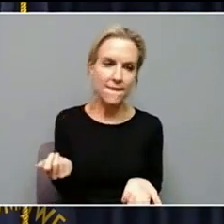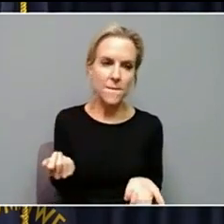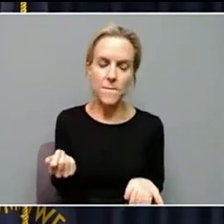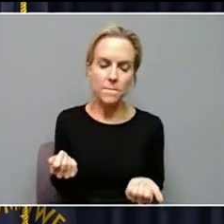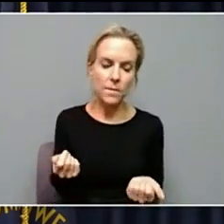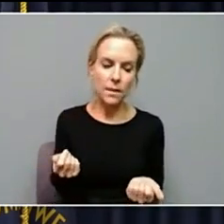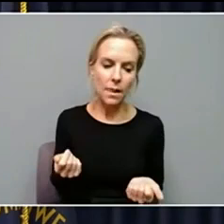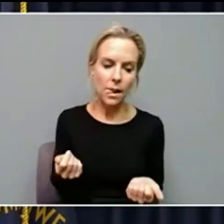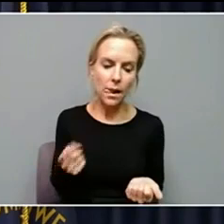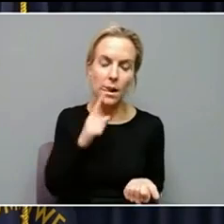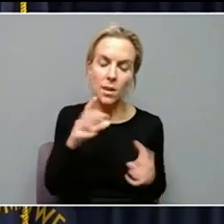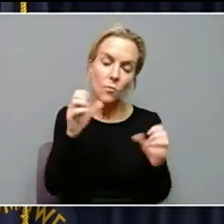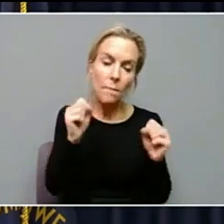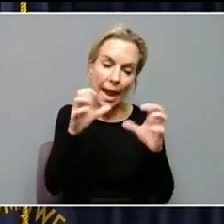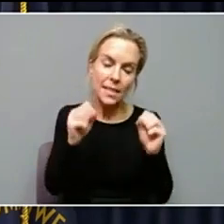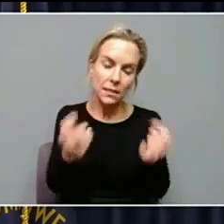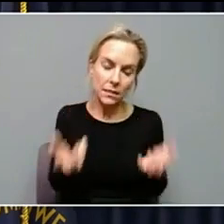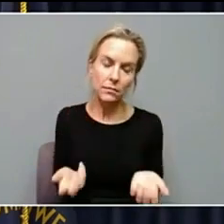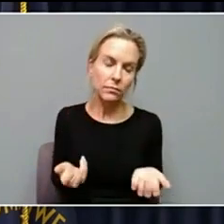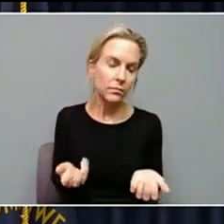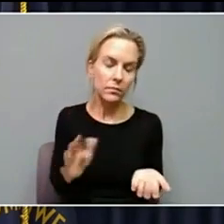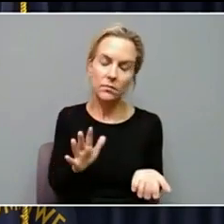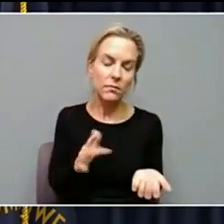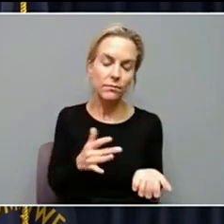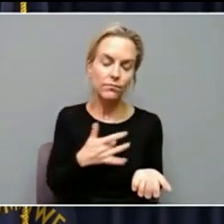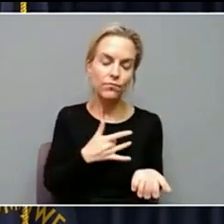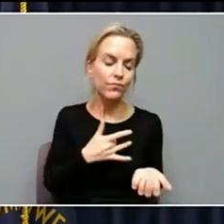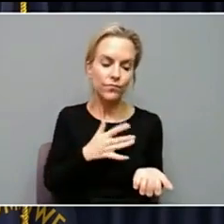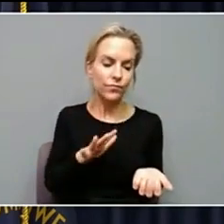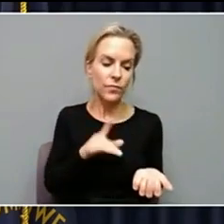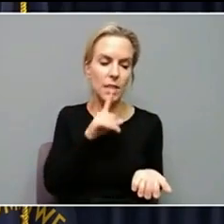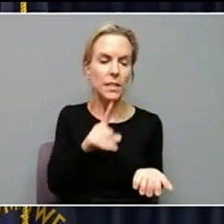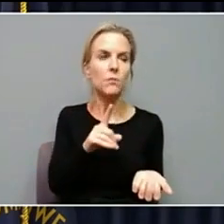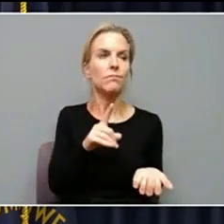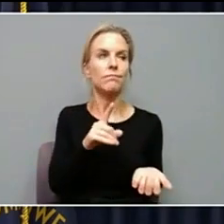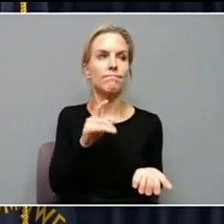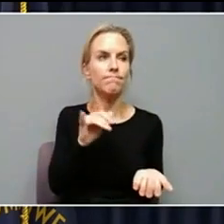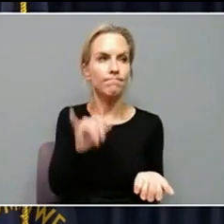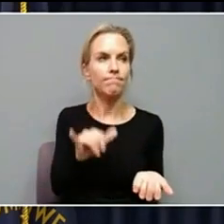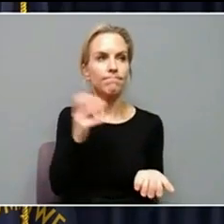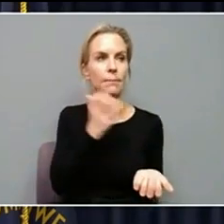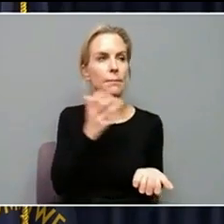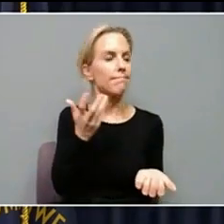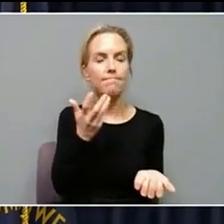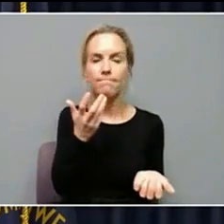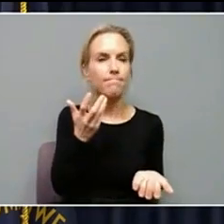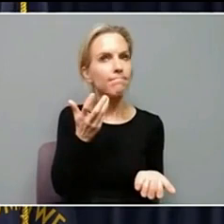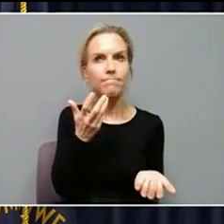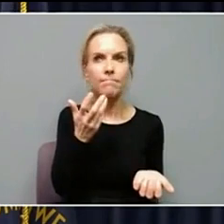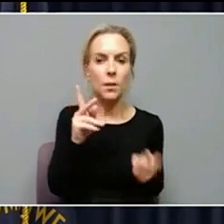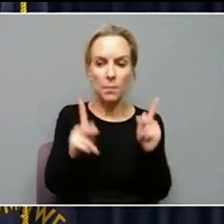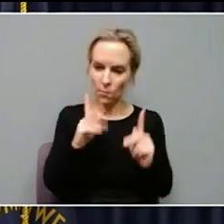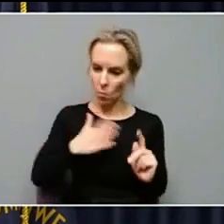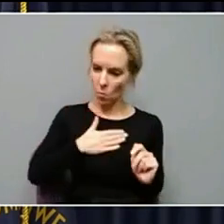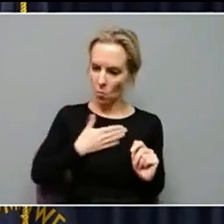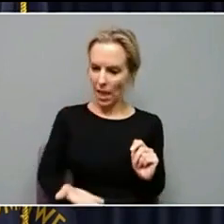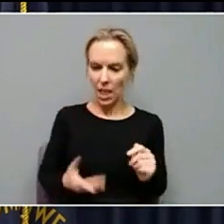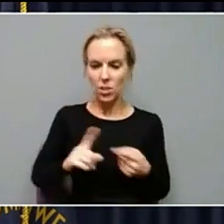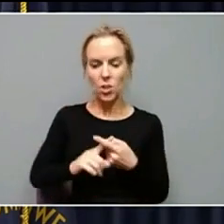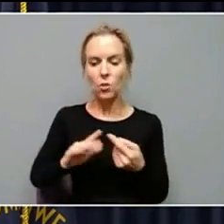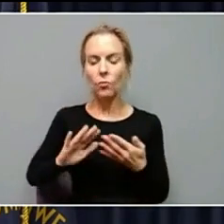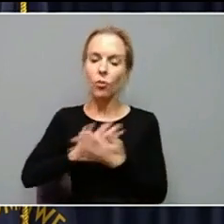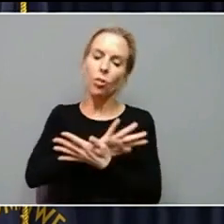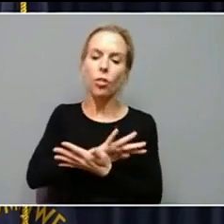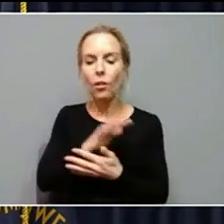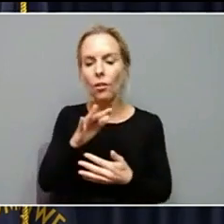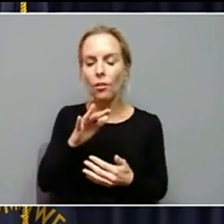It's amazing. I mean, it's amazing that people being willing to distort the truth or flat out